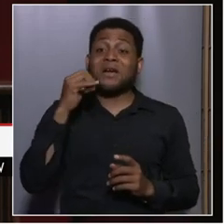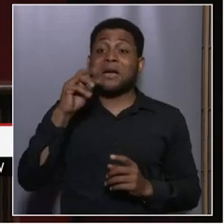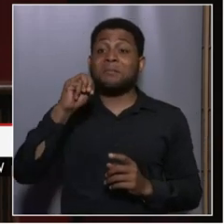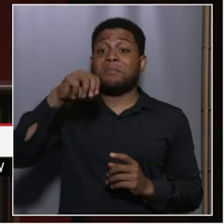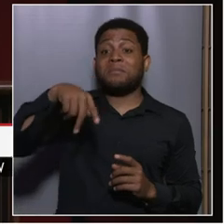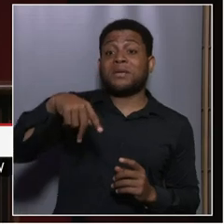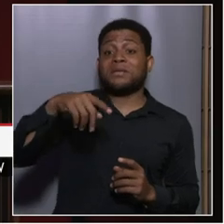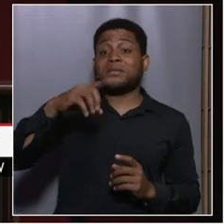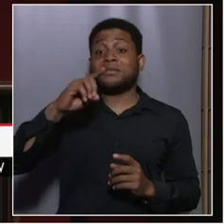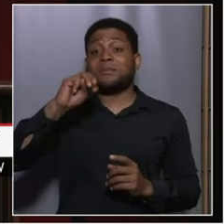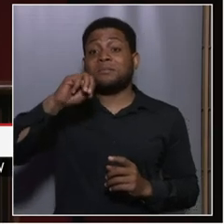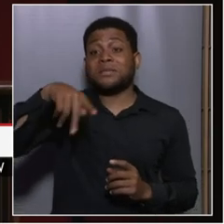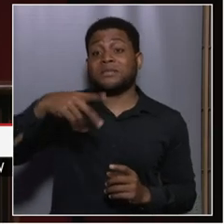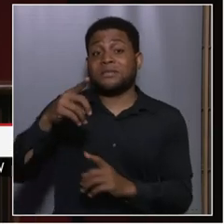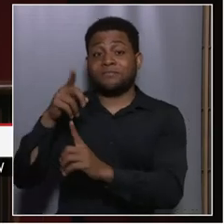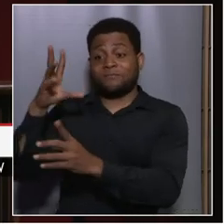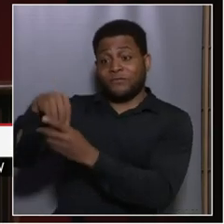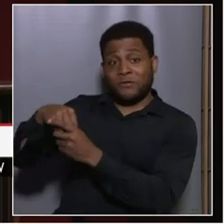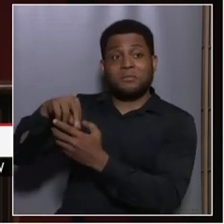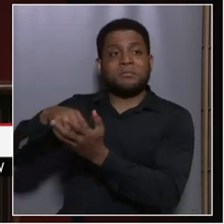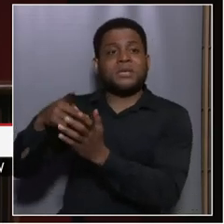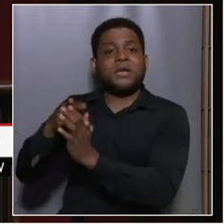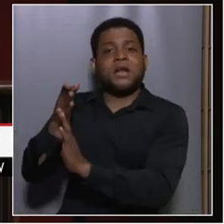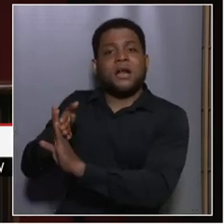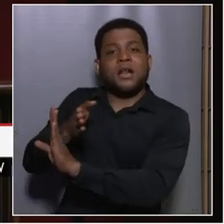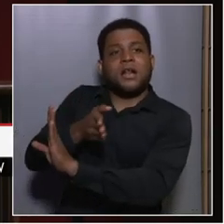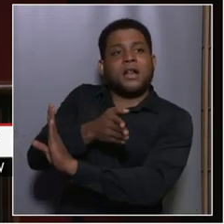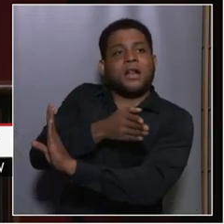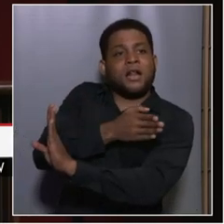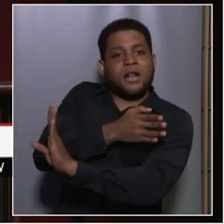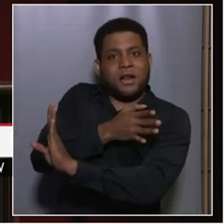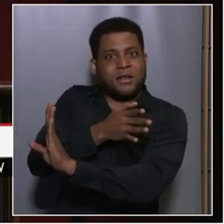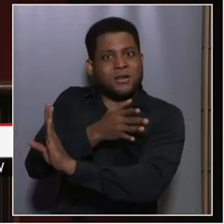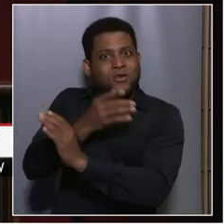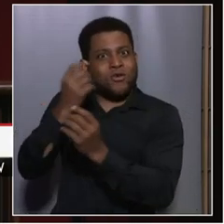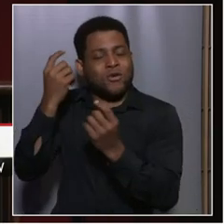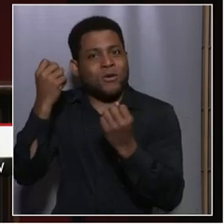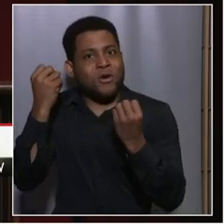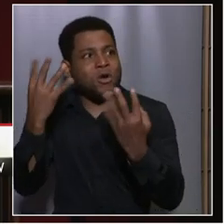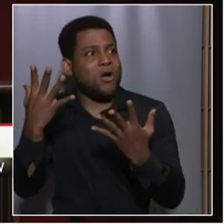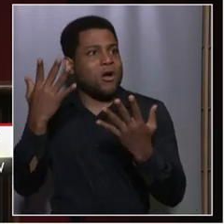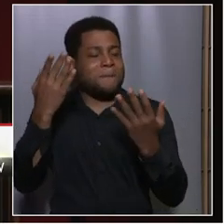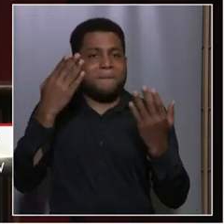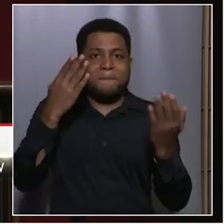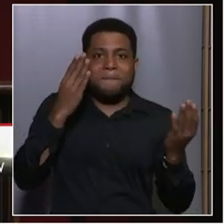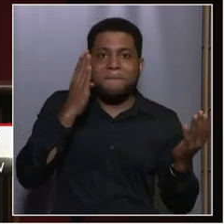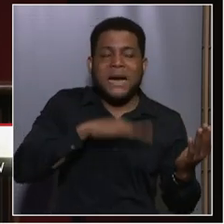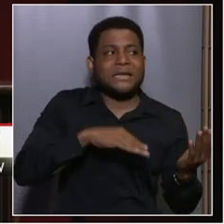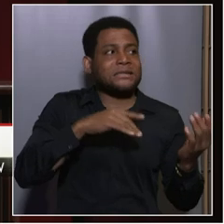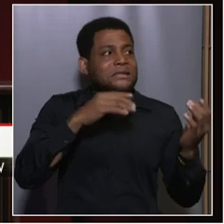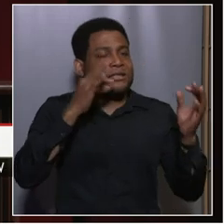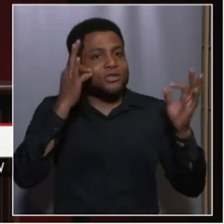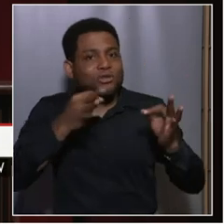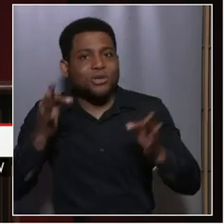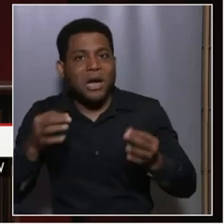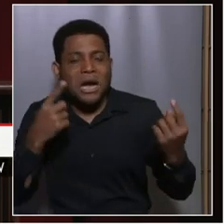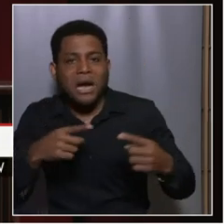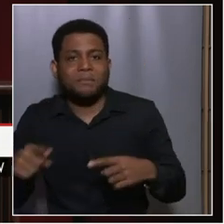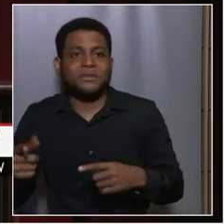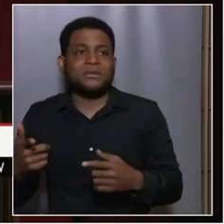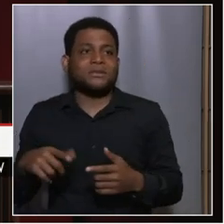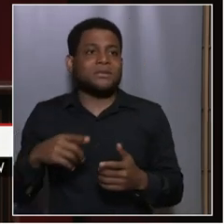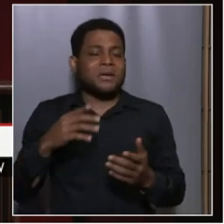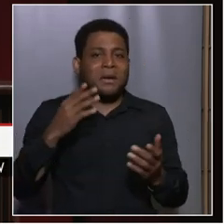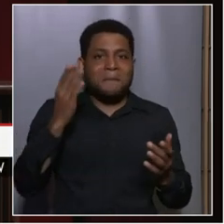a lot of people have been exposed to trauma, and unfortunately, a lot of people have been hurt by gun violence. You heard